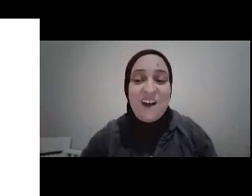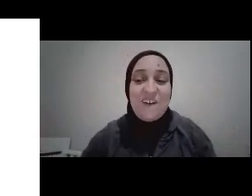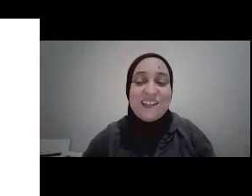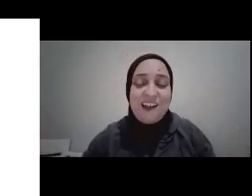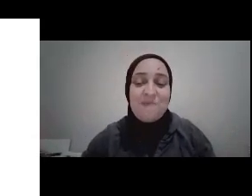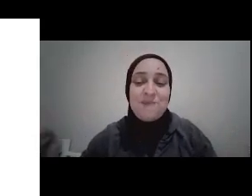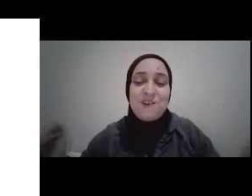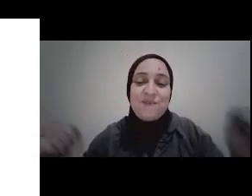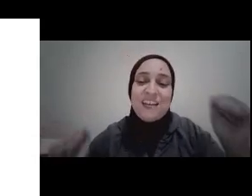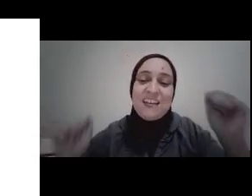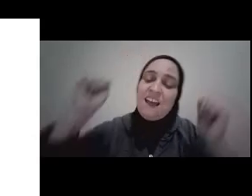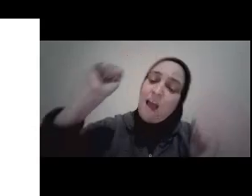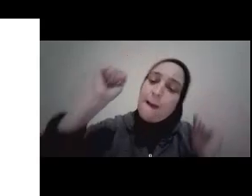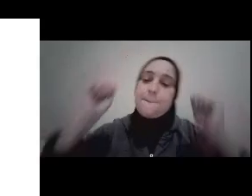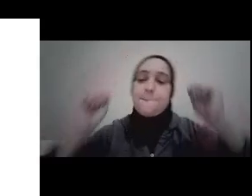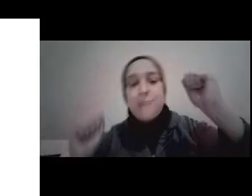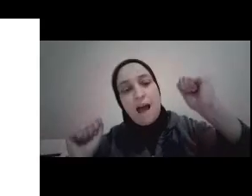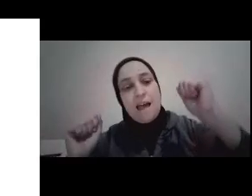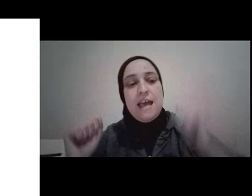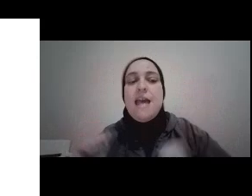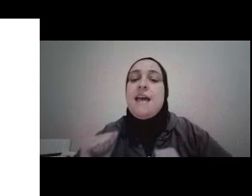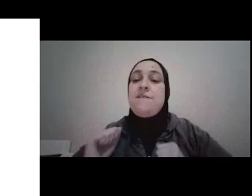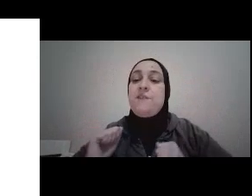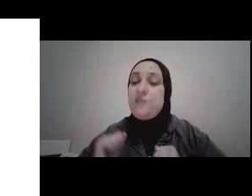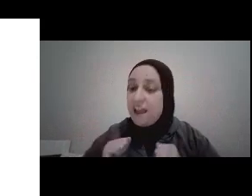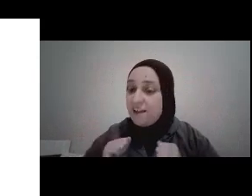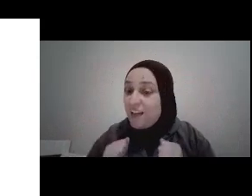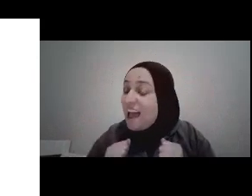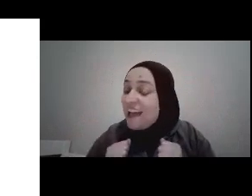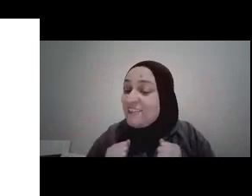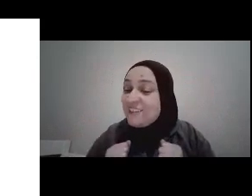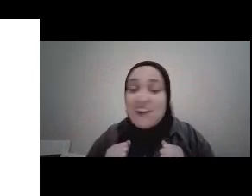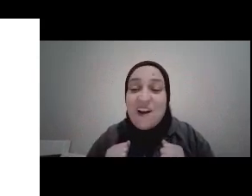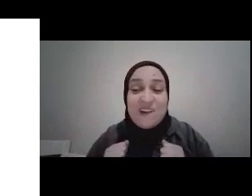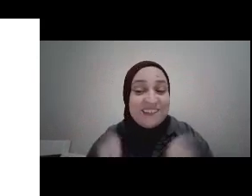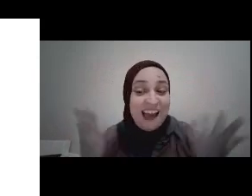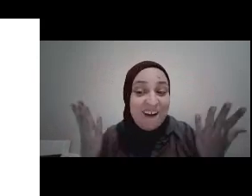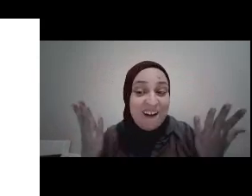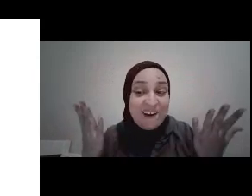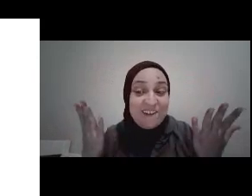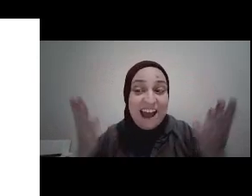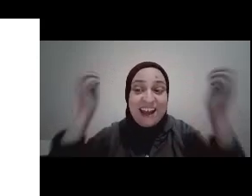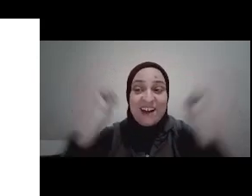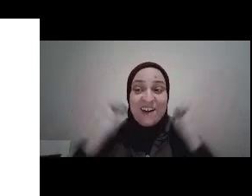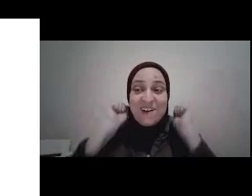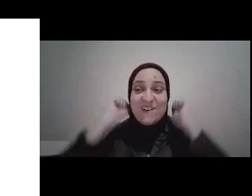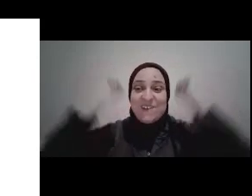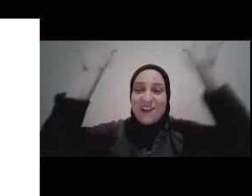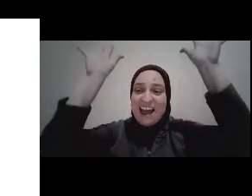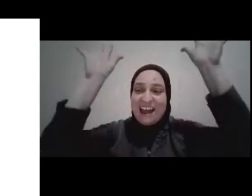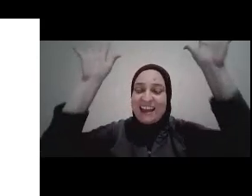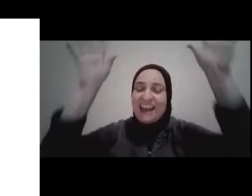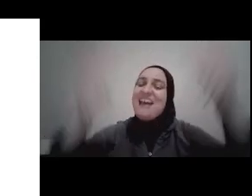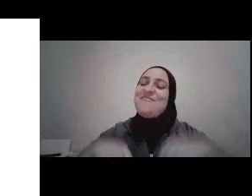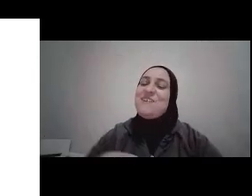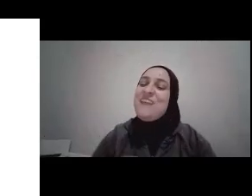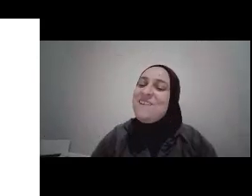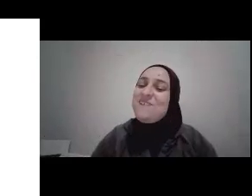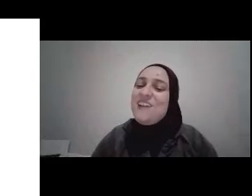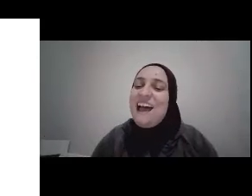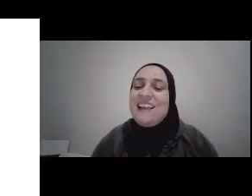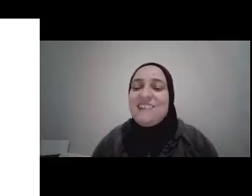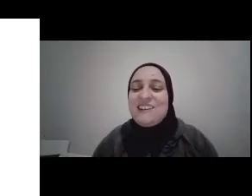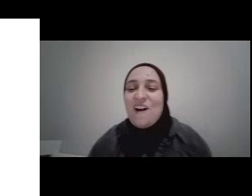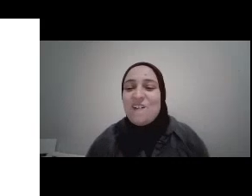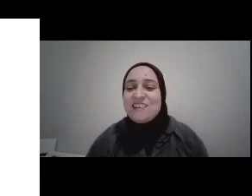you know it, stomp your feet. If you're thankful and you know it, shout hooray, hooray. If you're